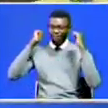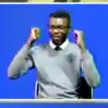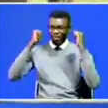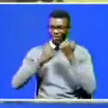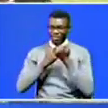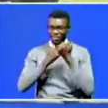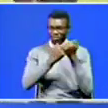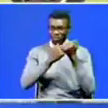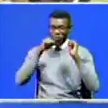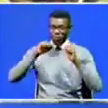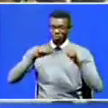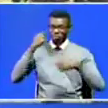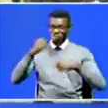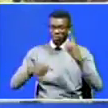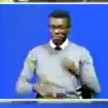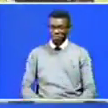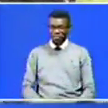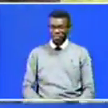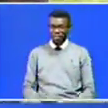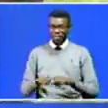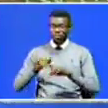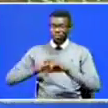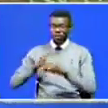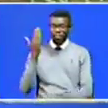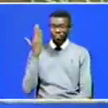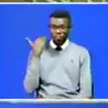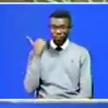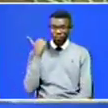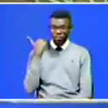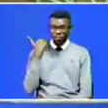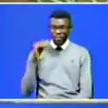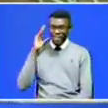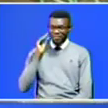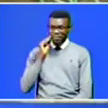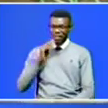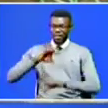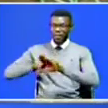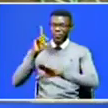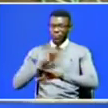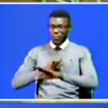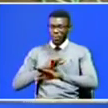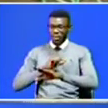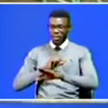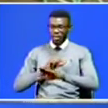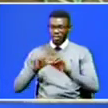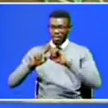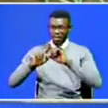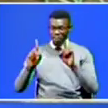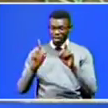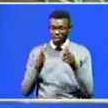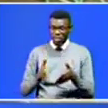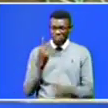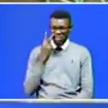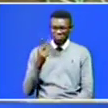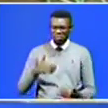conquer everything. So, I think ni vizuri pia msimu uliopita waliweza kupata ile experience kule HSBC. Na kwa sasa unavyoona